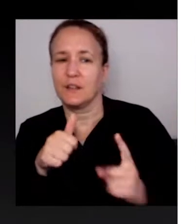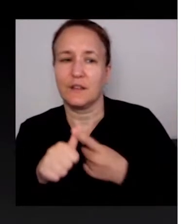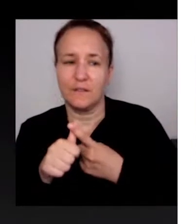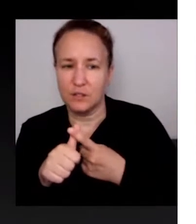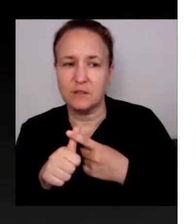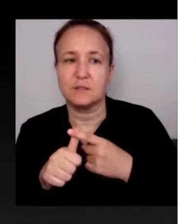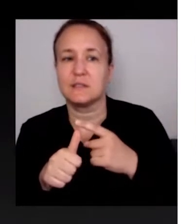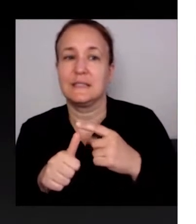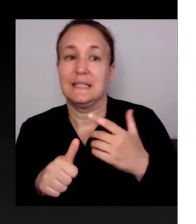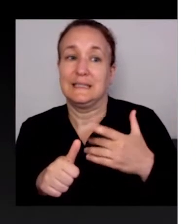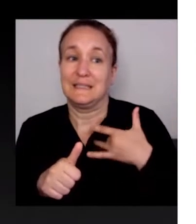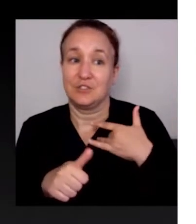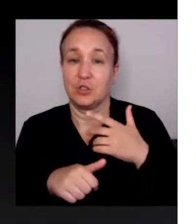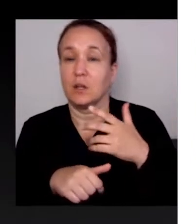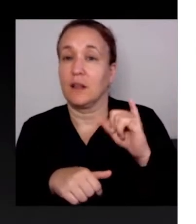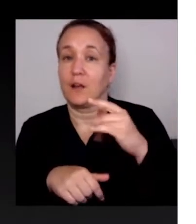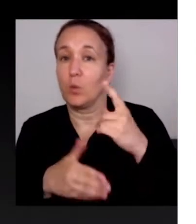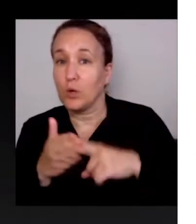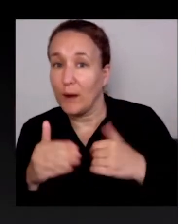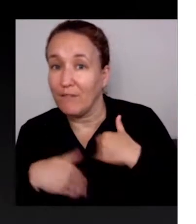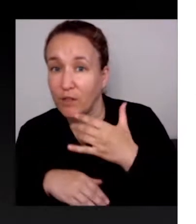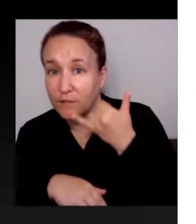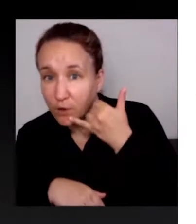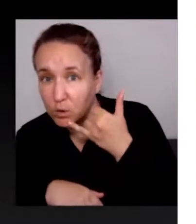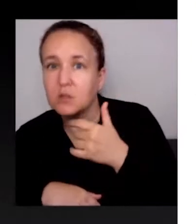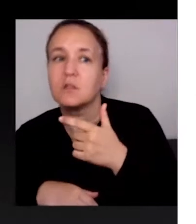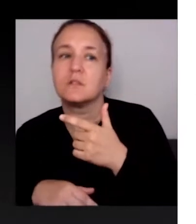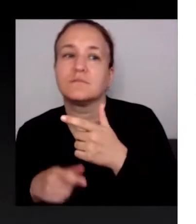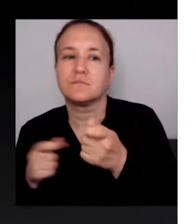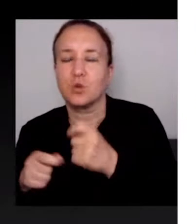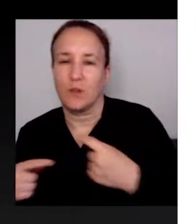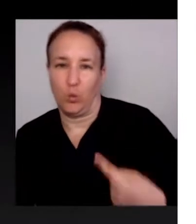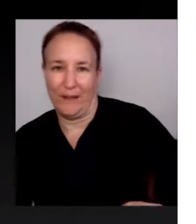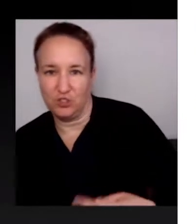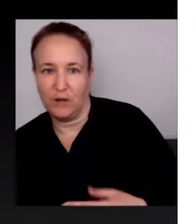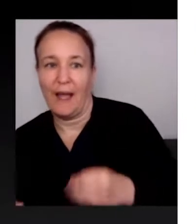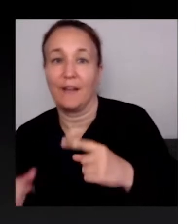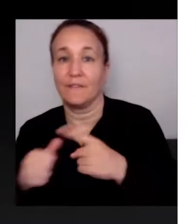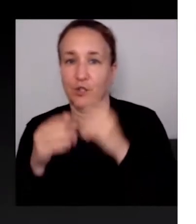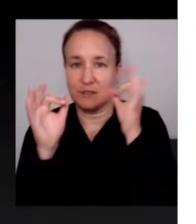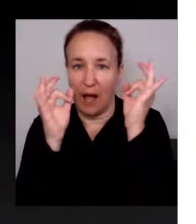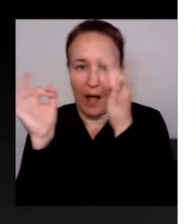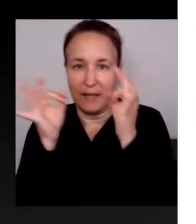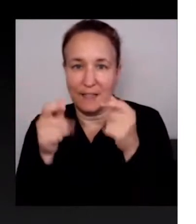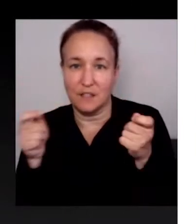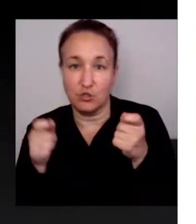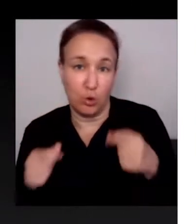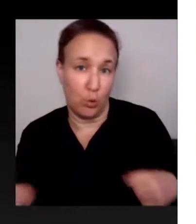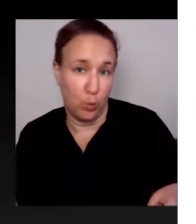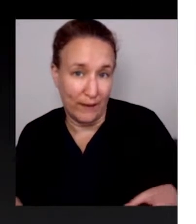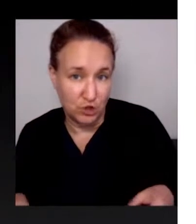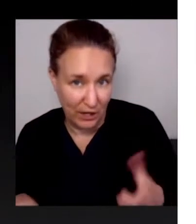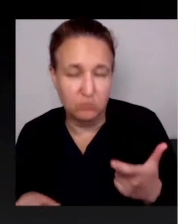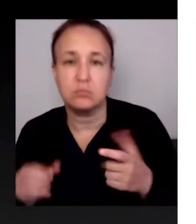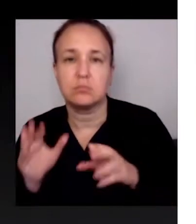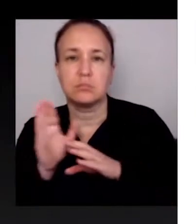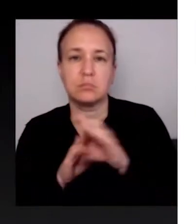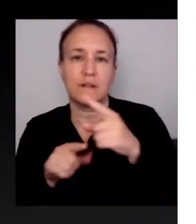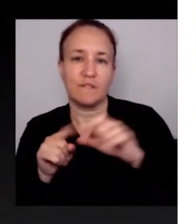have in a phone, controlling a wheelchair, as well as the first eye gaze controlled wheelchair, which was actually developed out of a NASA